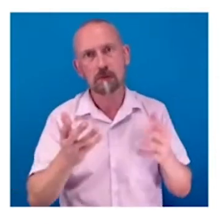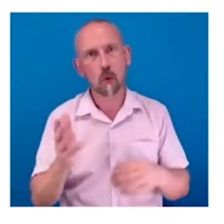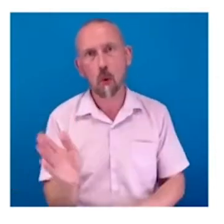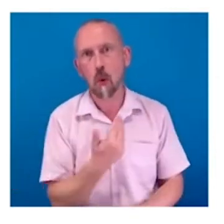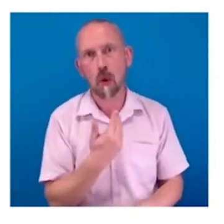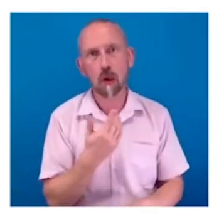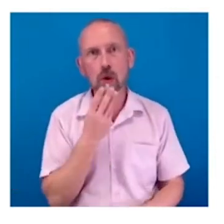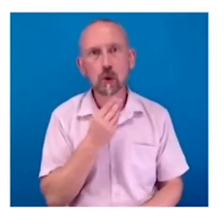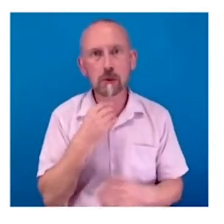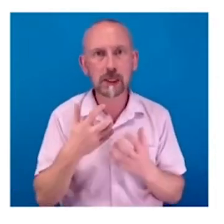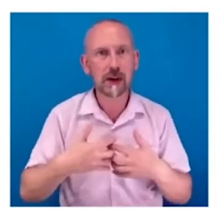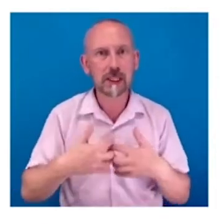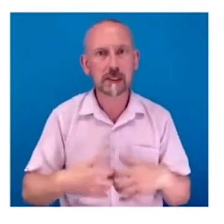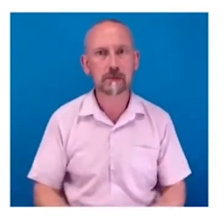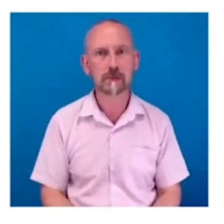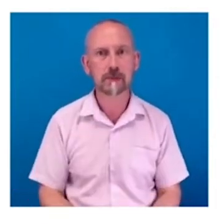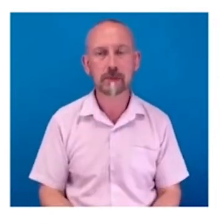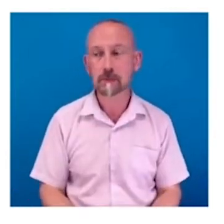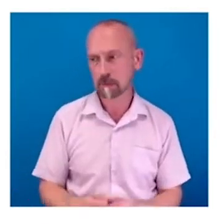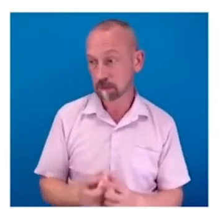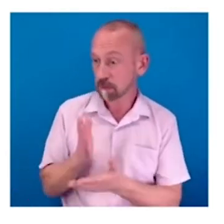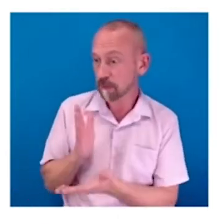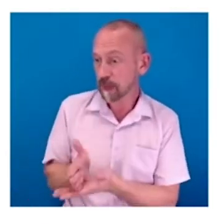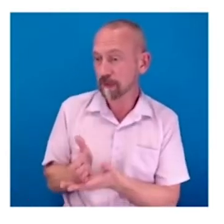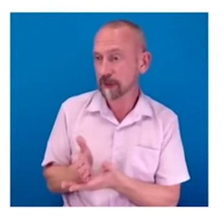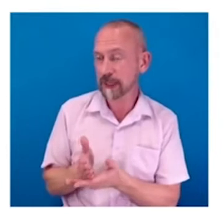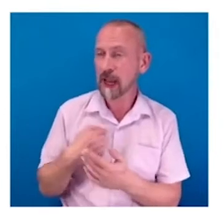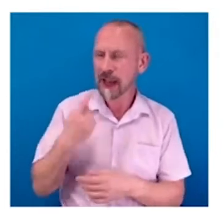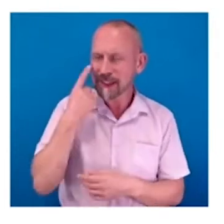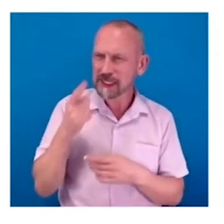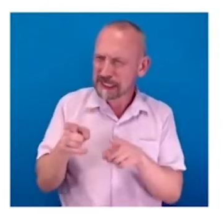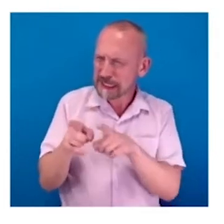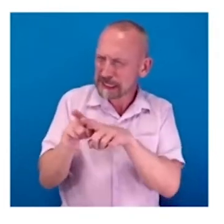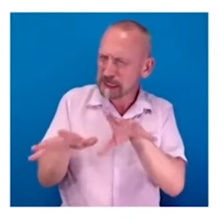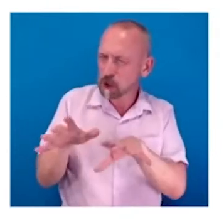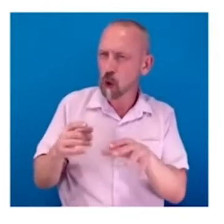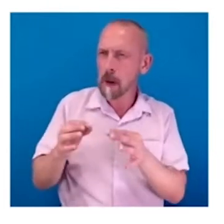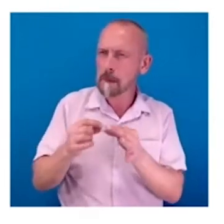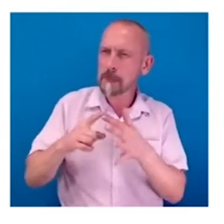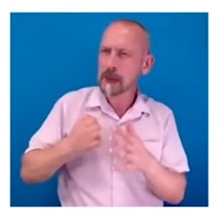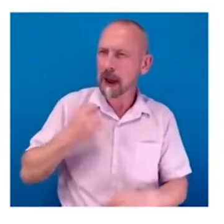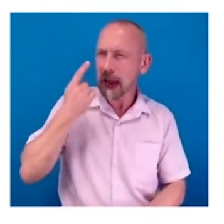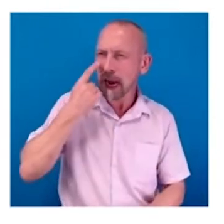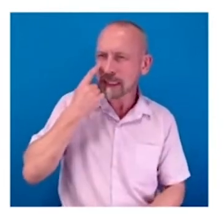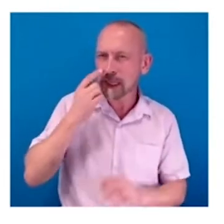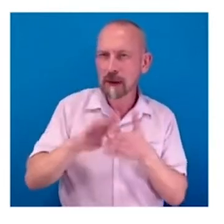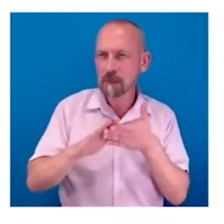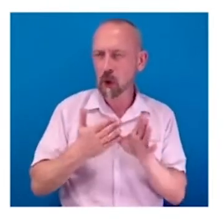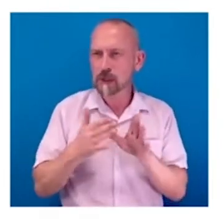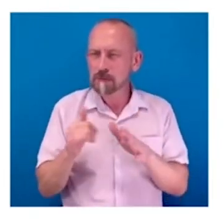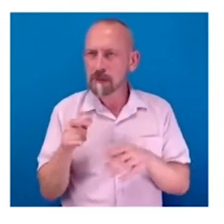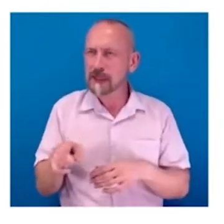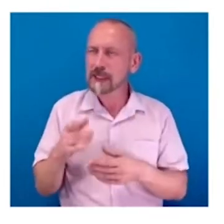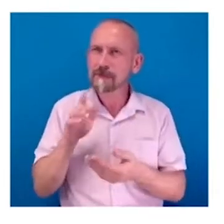and I can see some similarities there between sort of Be My Eyes as well, with the fact that actually sort of technology that maybe was designed for one thing but it actually has